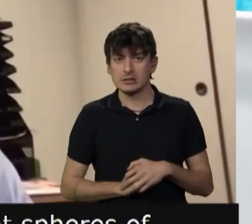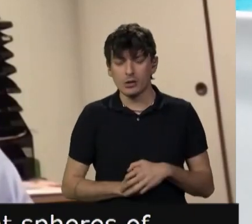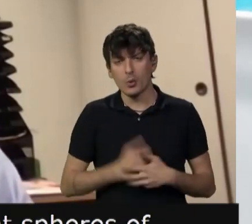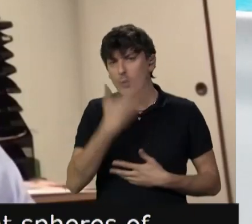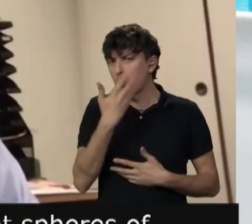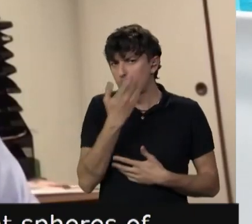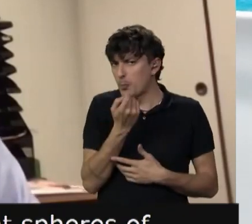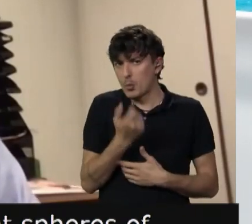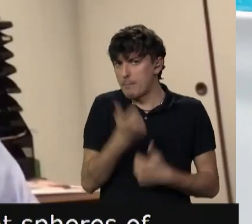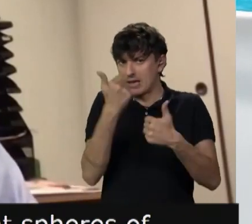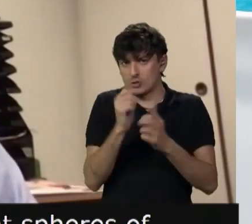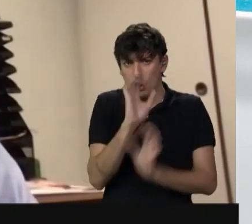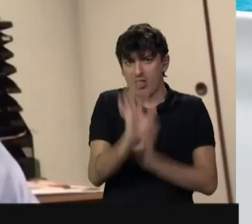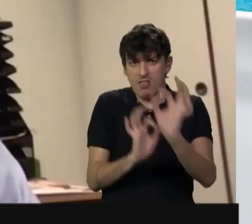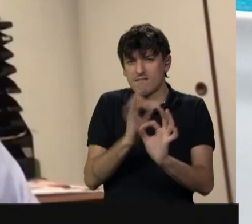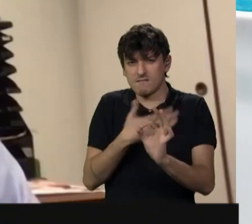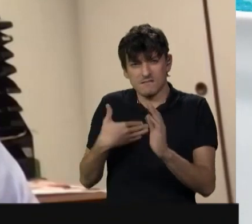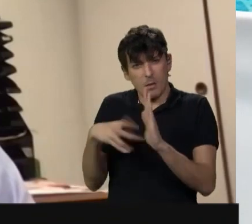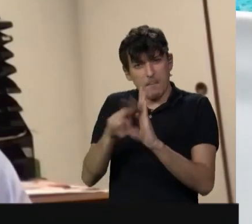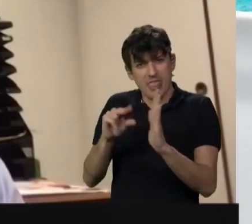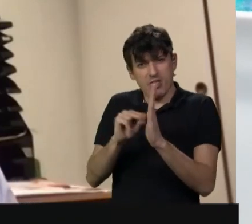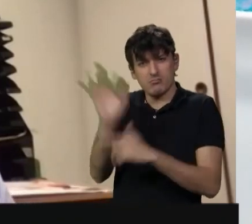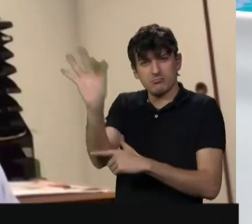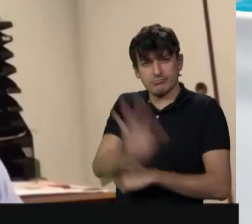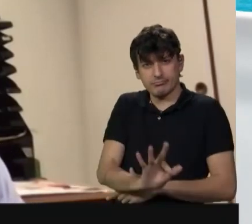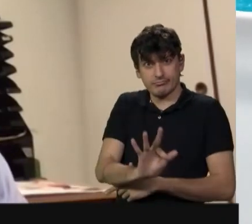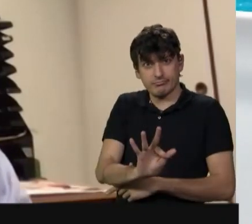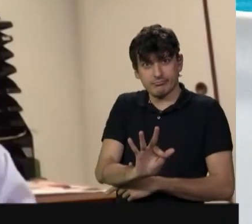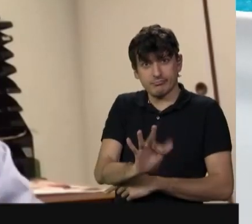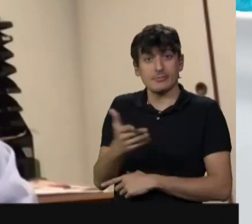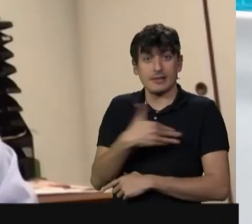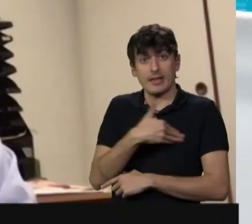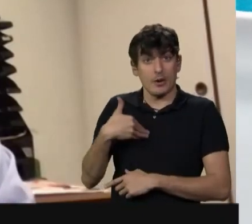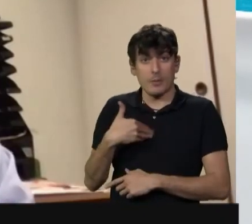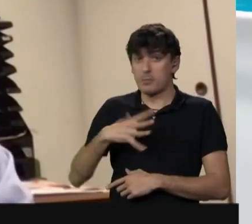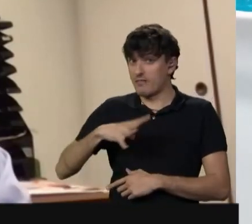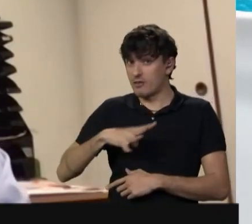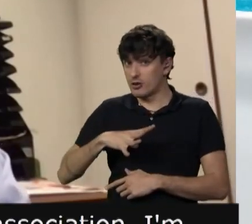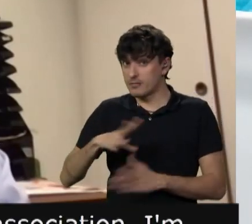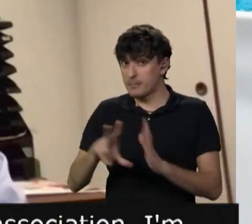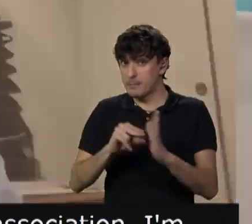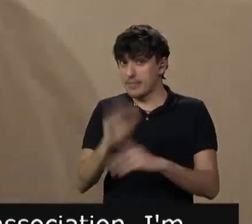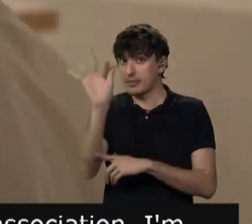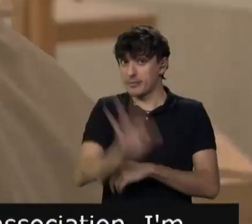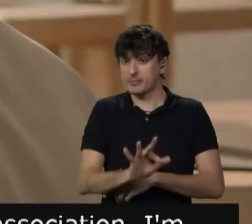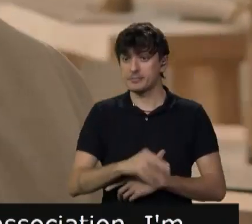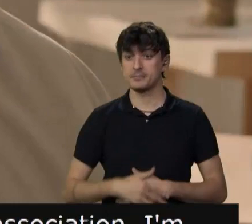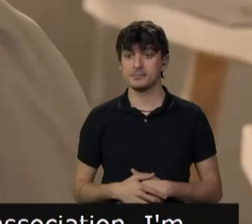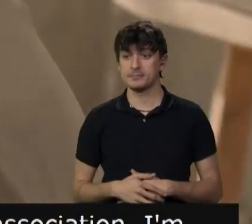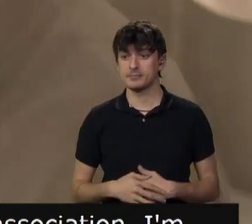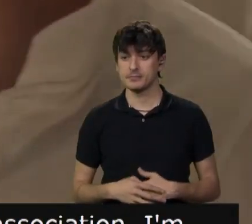Now, just to know a little bit more about our association, I'm going to show you a short video. Let's take a look at that video